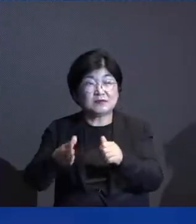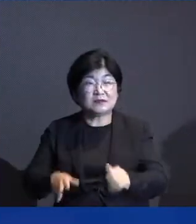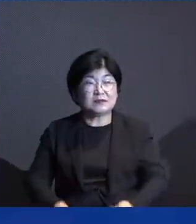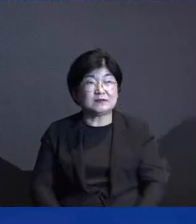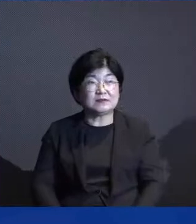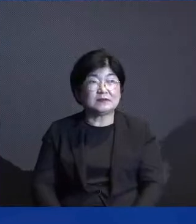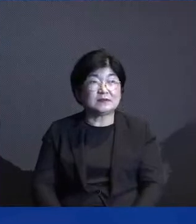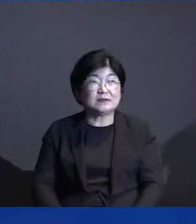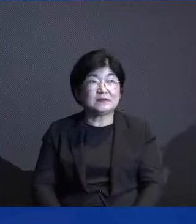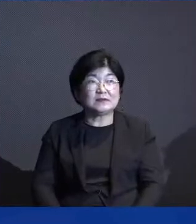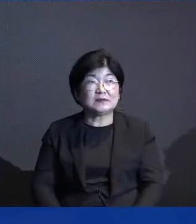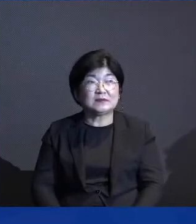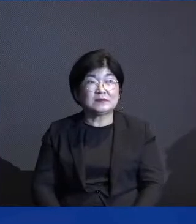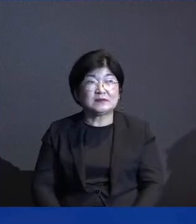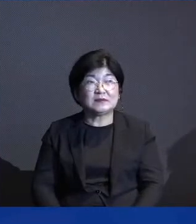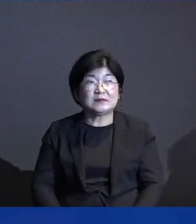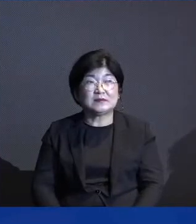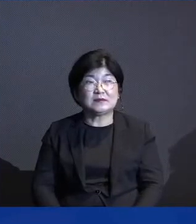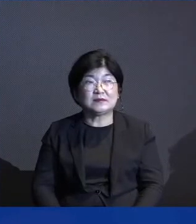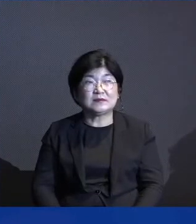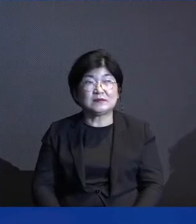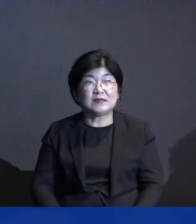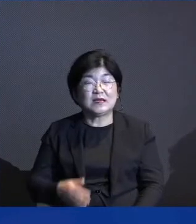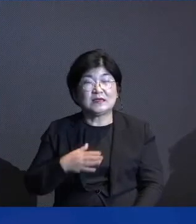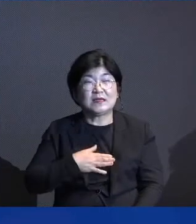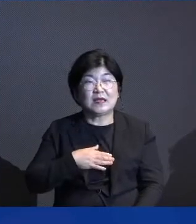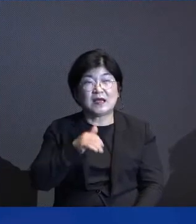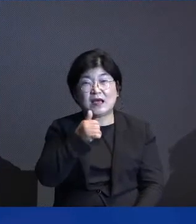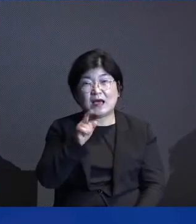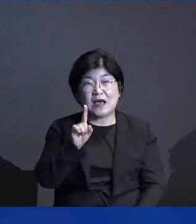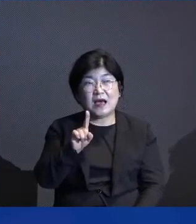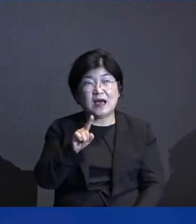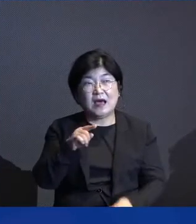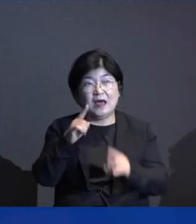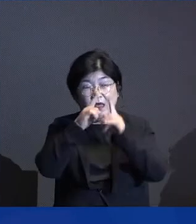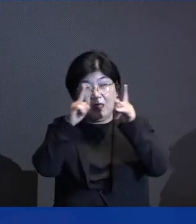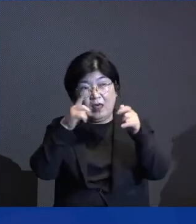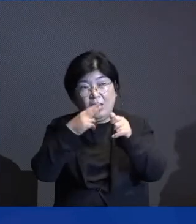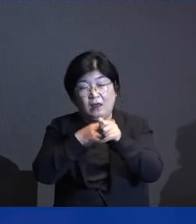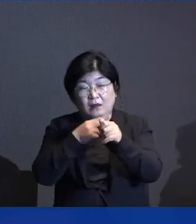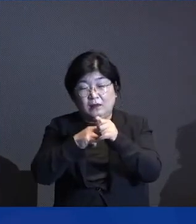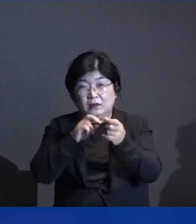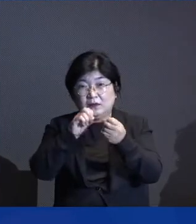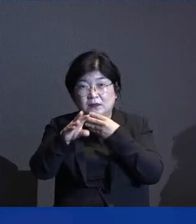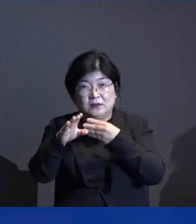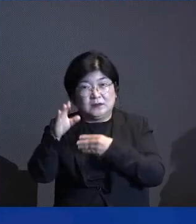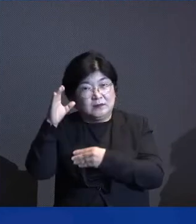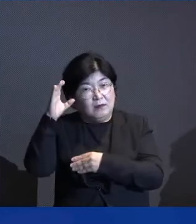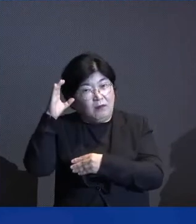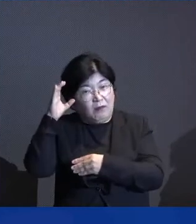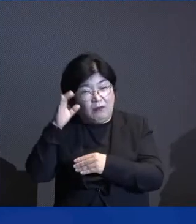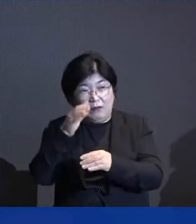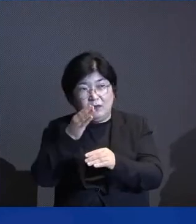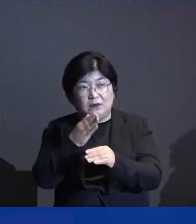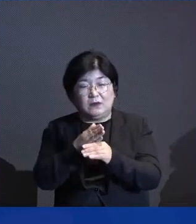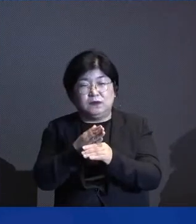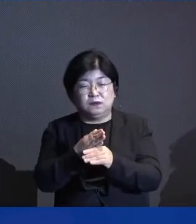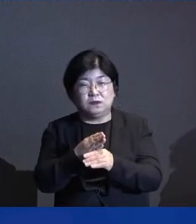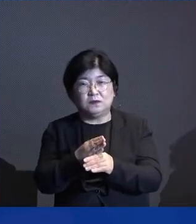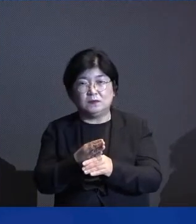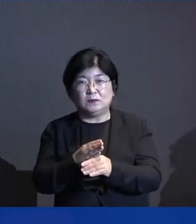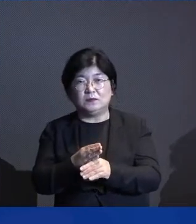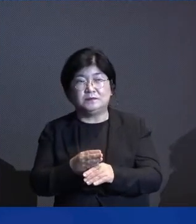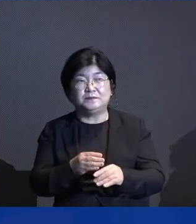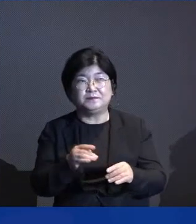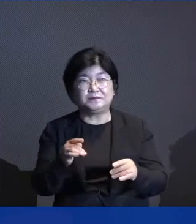was listening to Dr. Ha's answer, so I hope I can organize in a certain way. But the first question is a